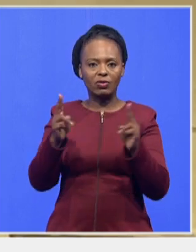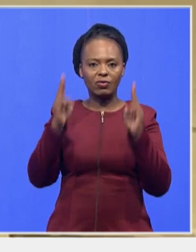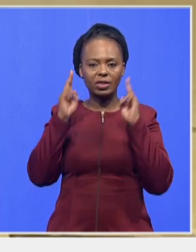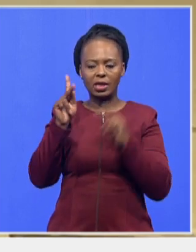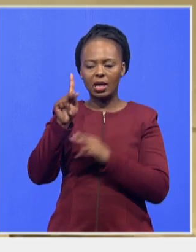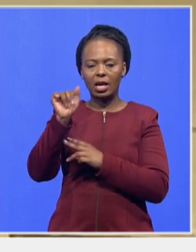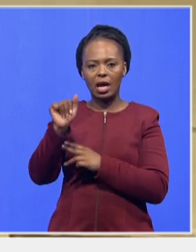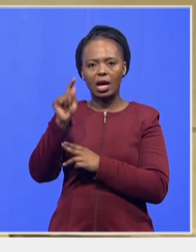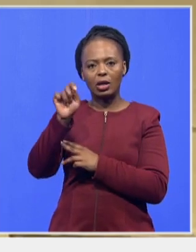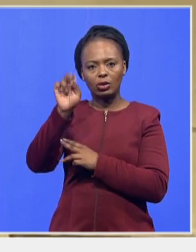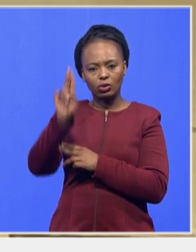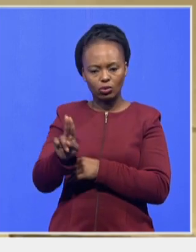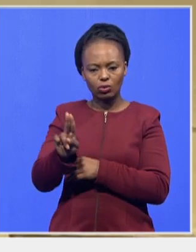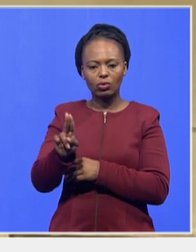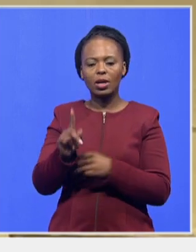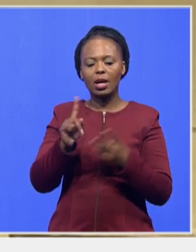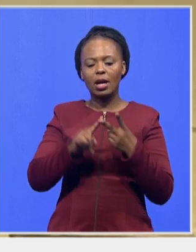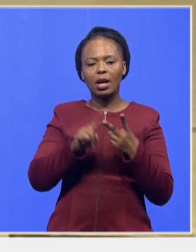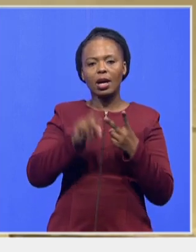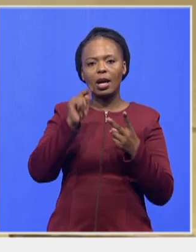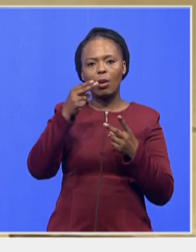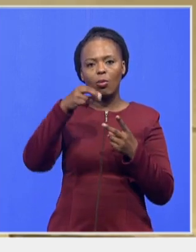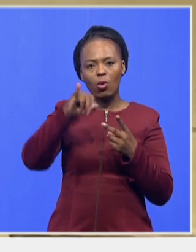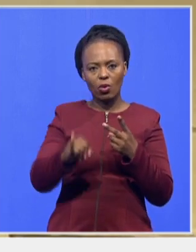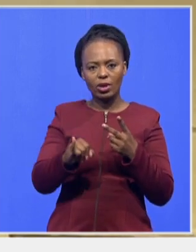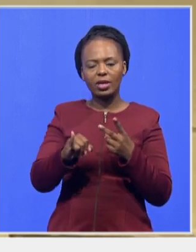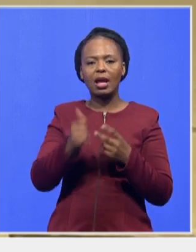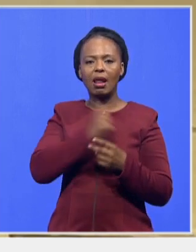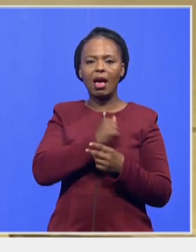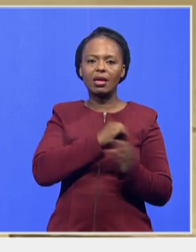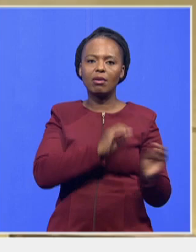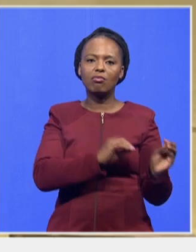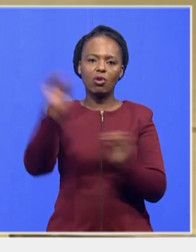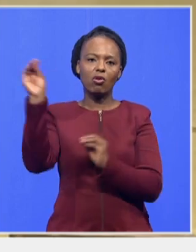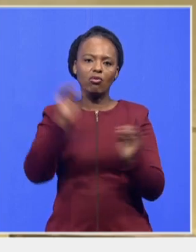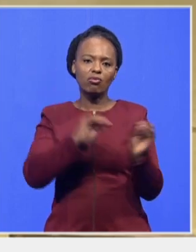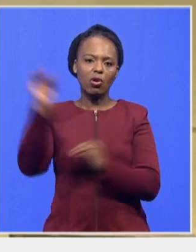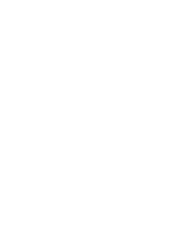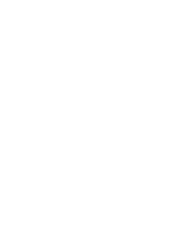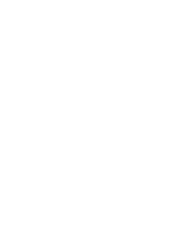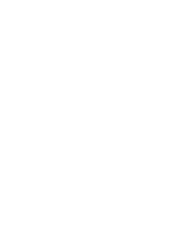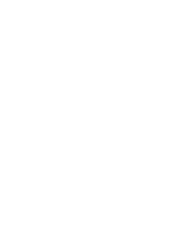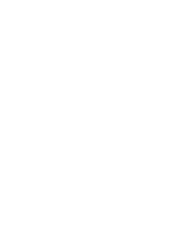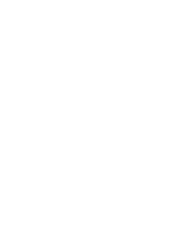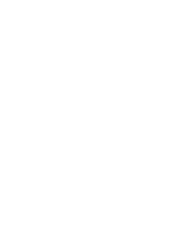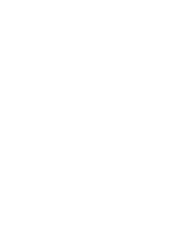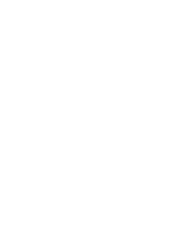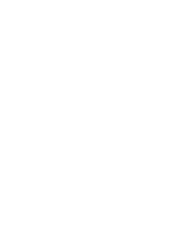Kamboni School were successfully evacuated after suffering for 4 days.